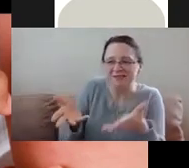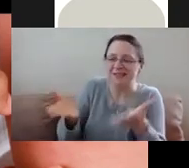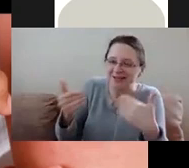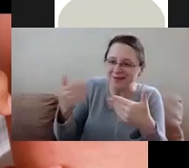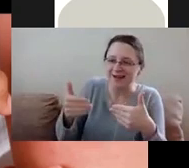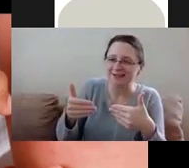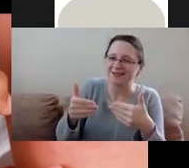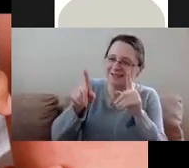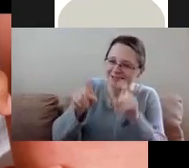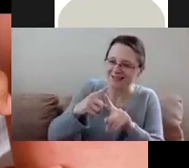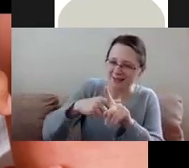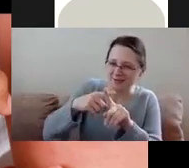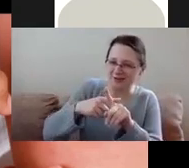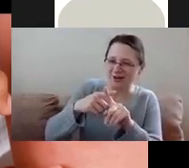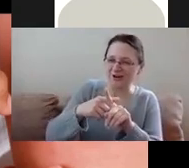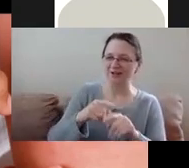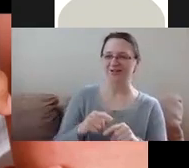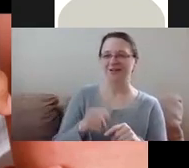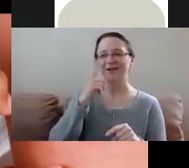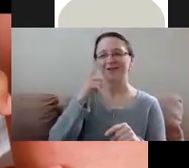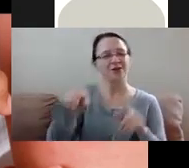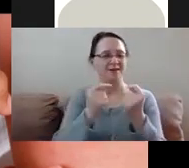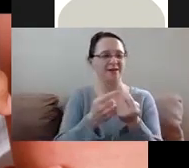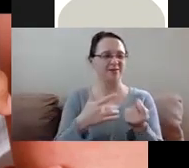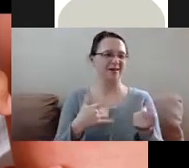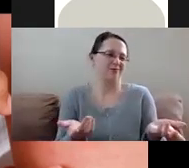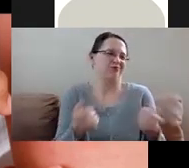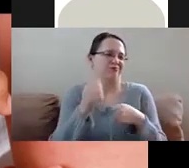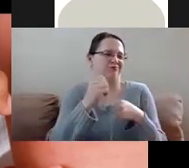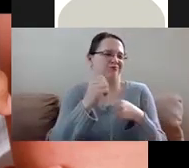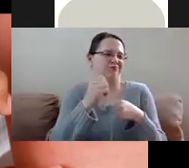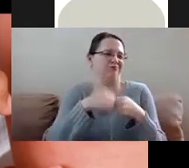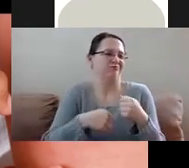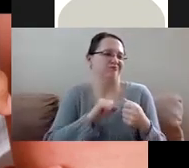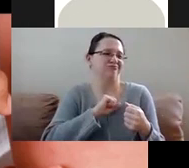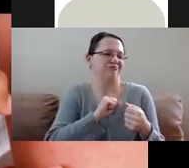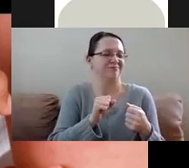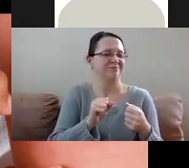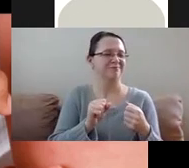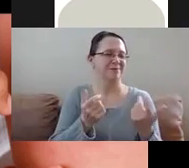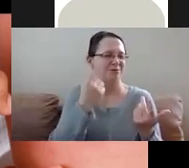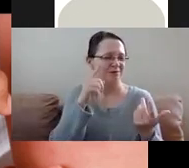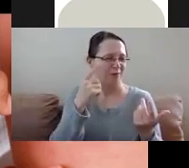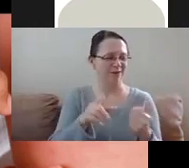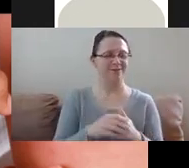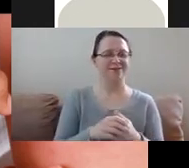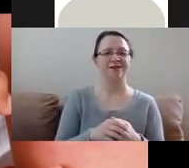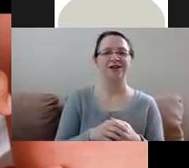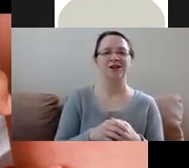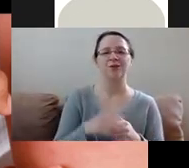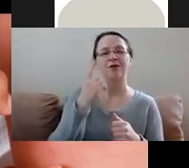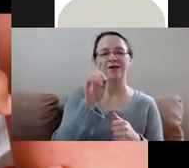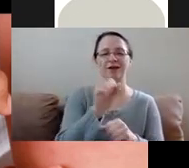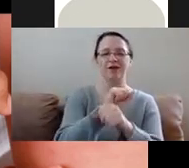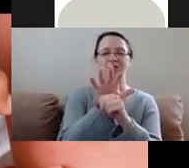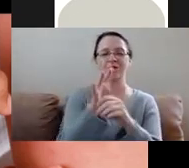need something, that it is not enough to just use typical thermometers. Well, I think this is like the setting of the COVID pandemic.